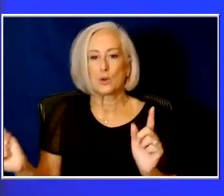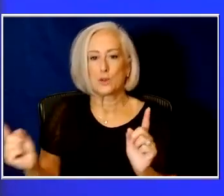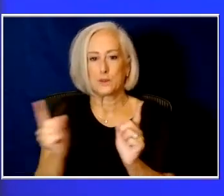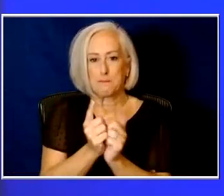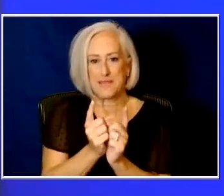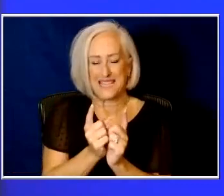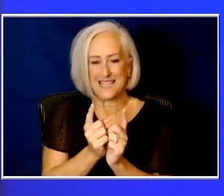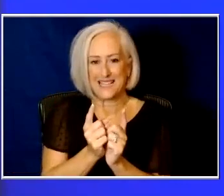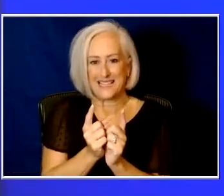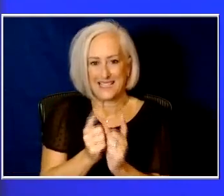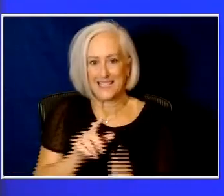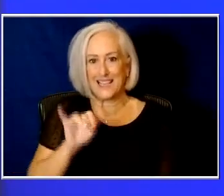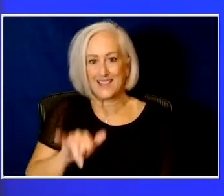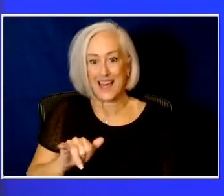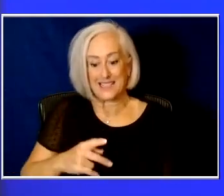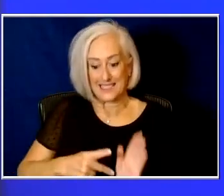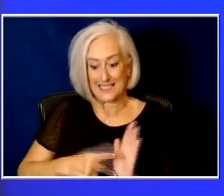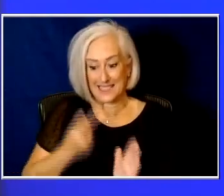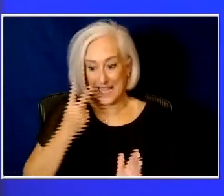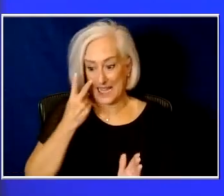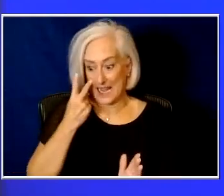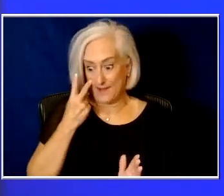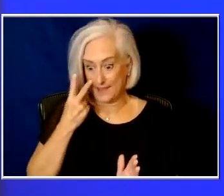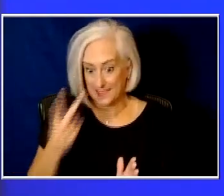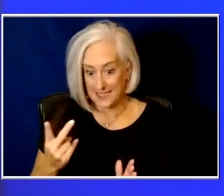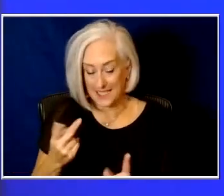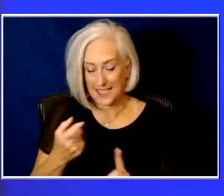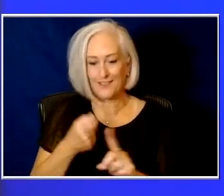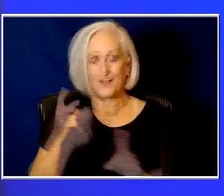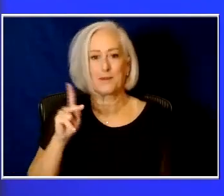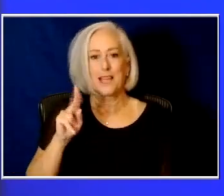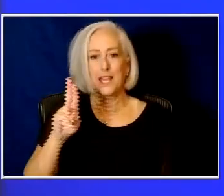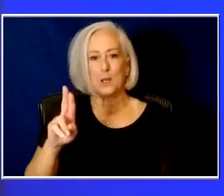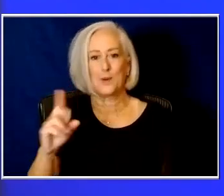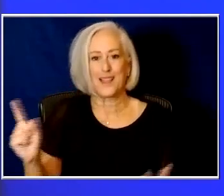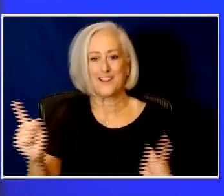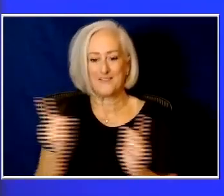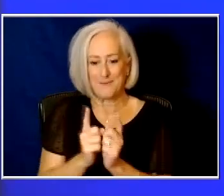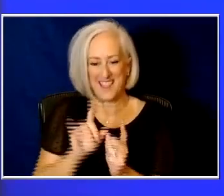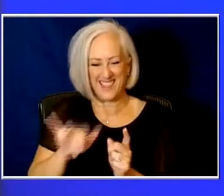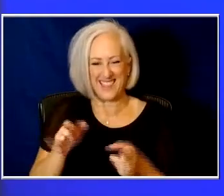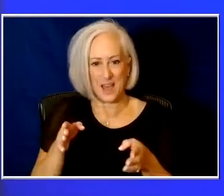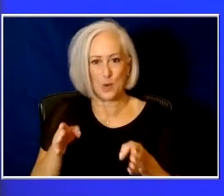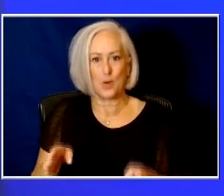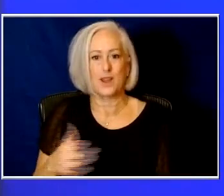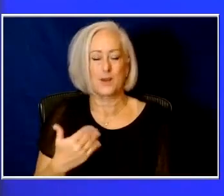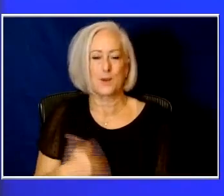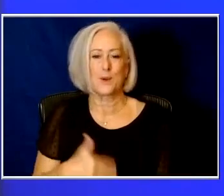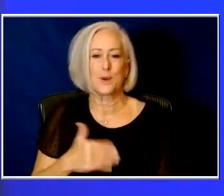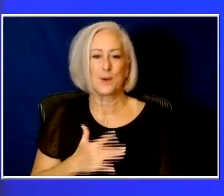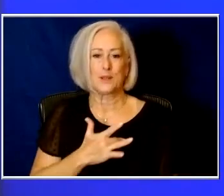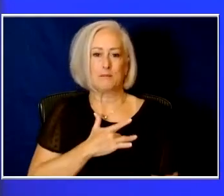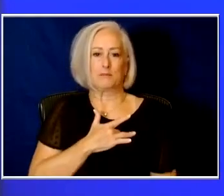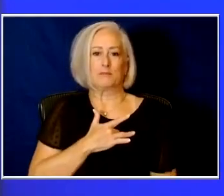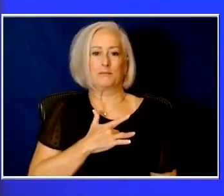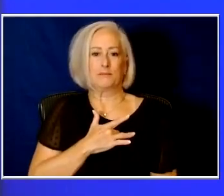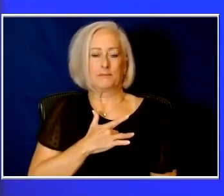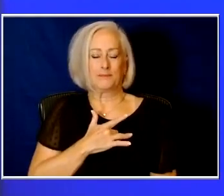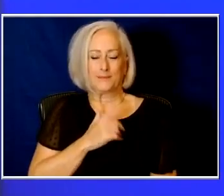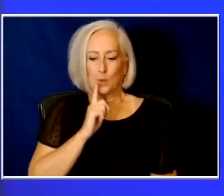second that I've witnessed from KU that have met up like that. So it's extremely unique, very